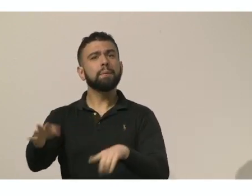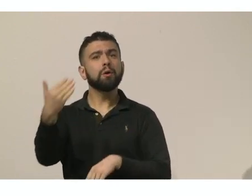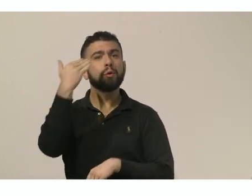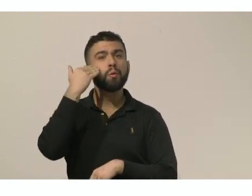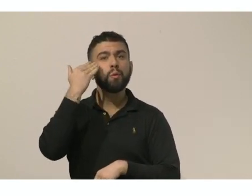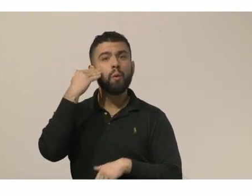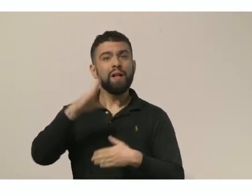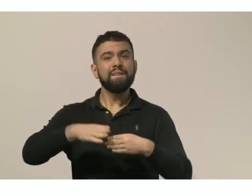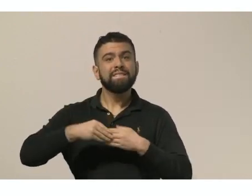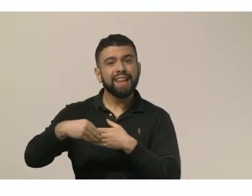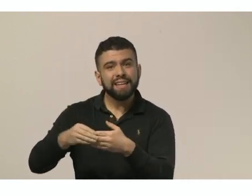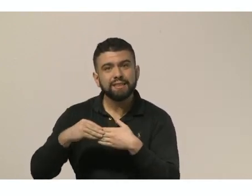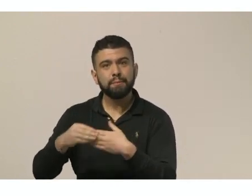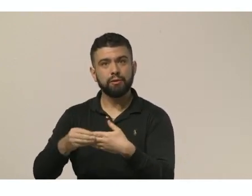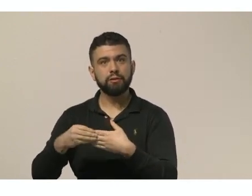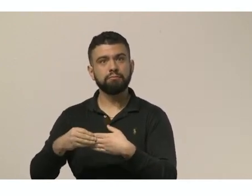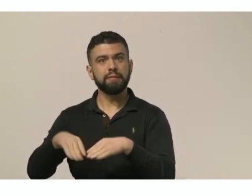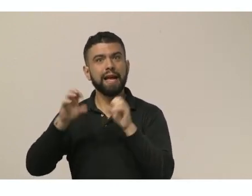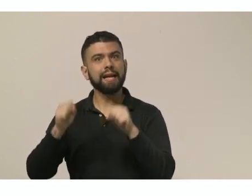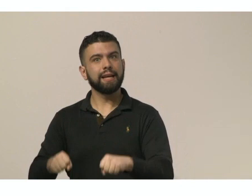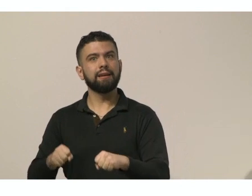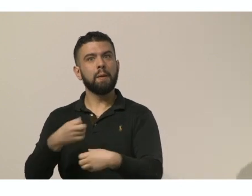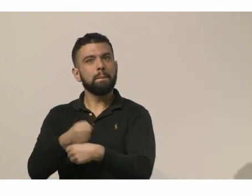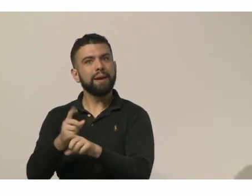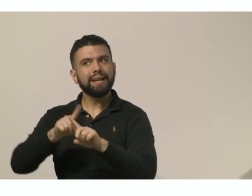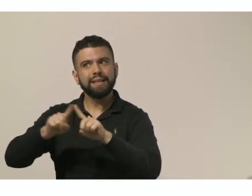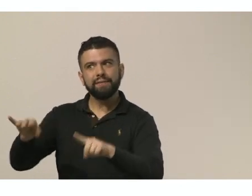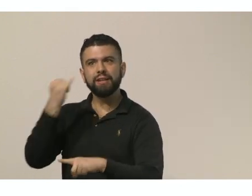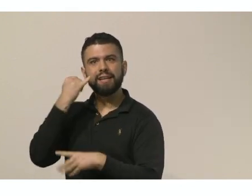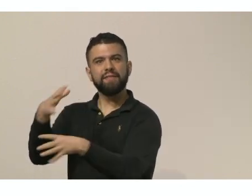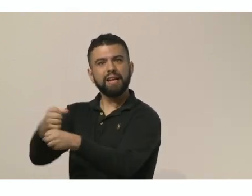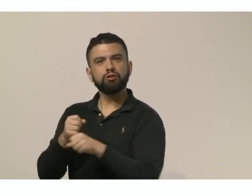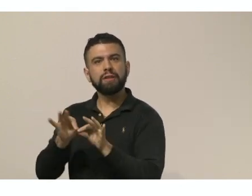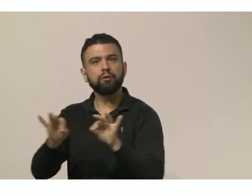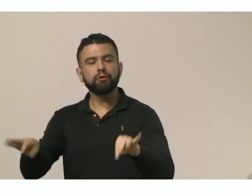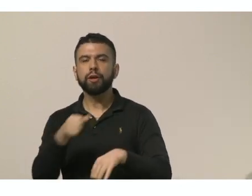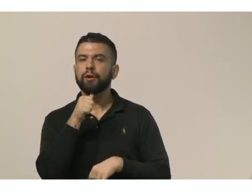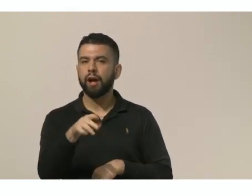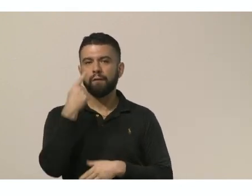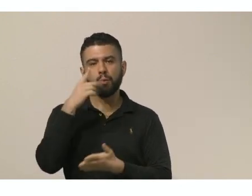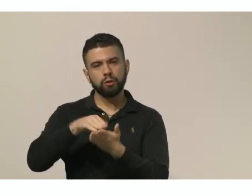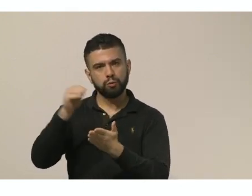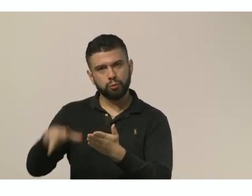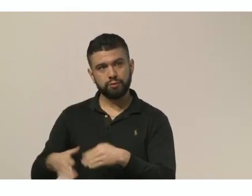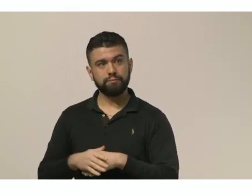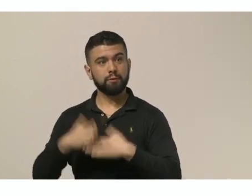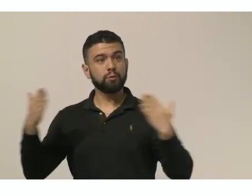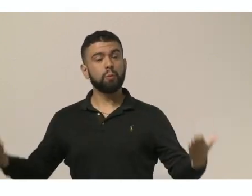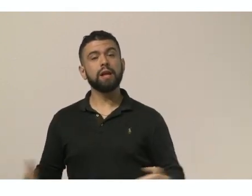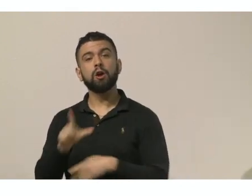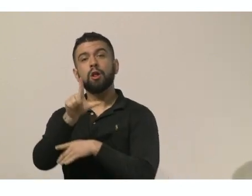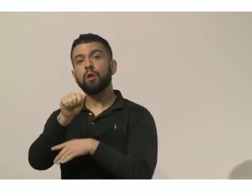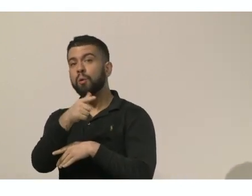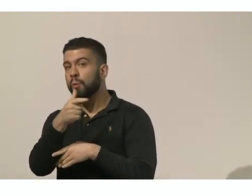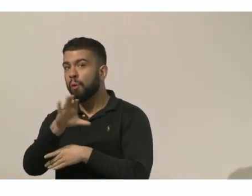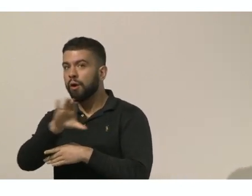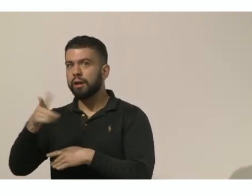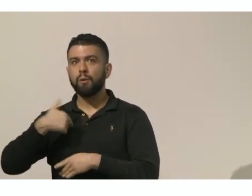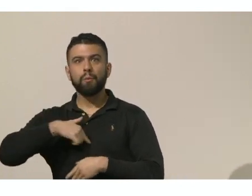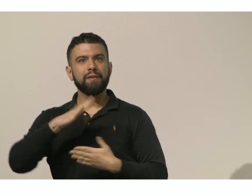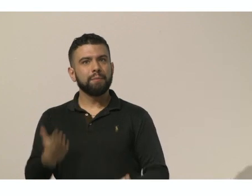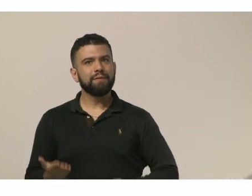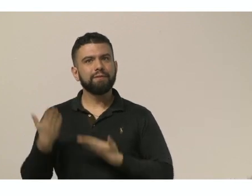make the difference for a student being able to achieve their degree. As a college, we have come a long way to provide a healthy balance